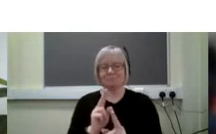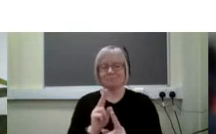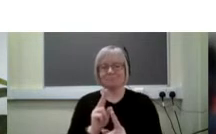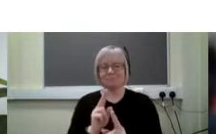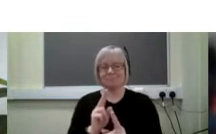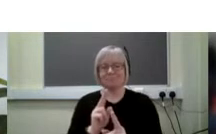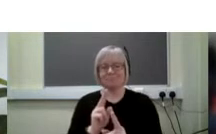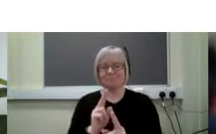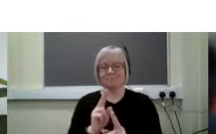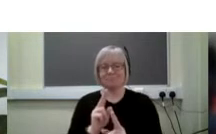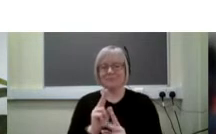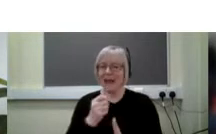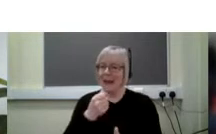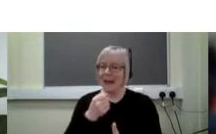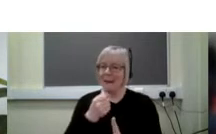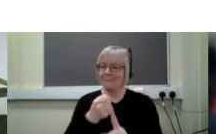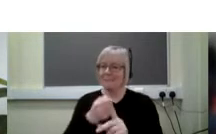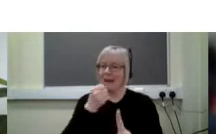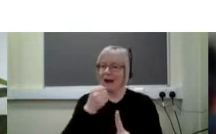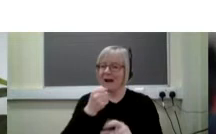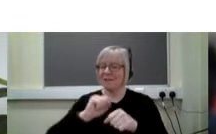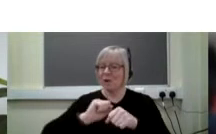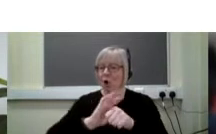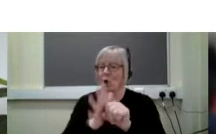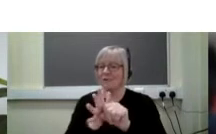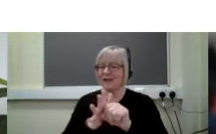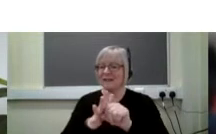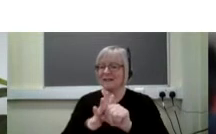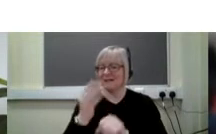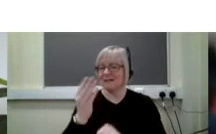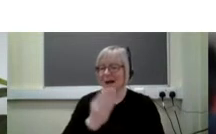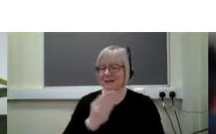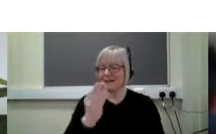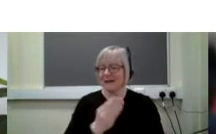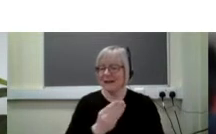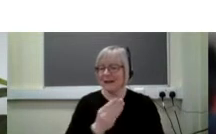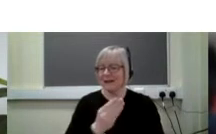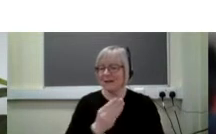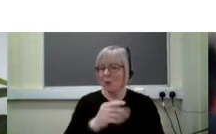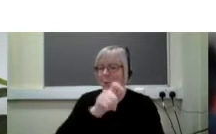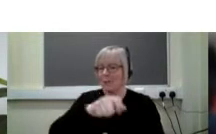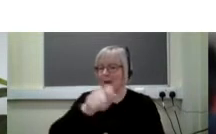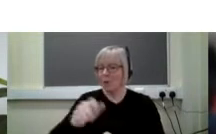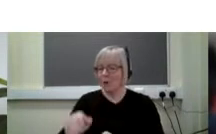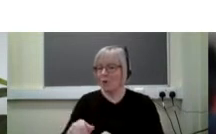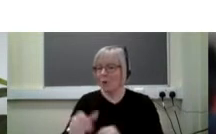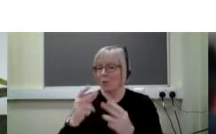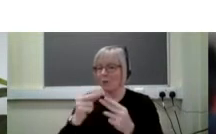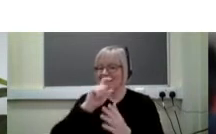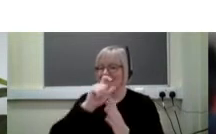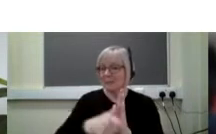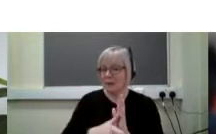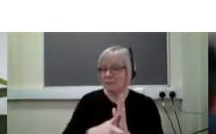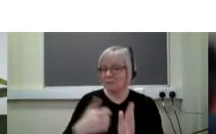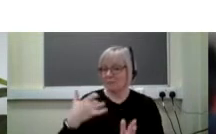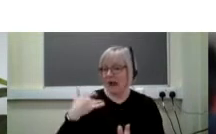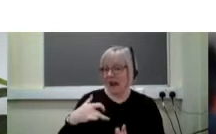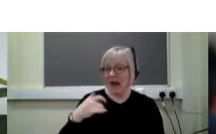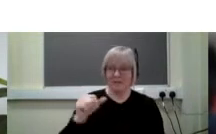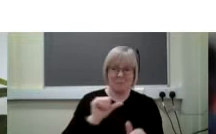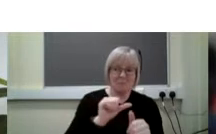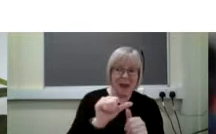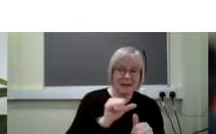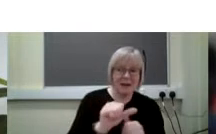what was the impact of COVID-19 on persons with disabilities? Was it making life better? Was it making life